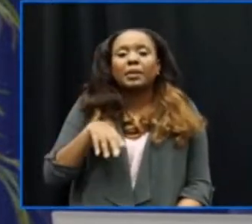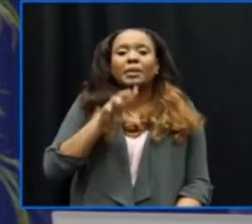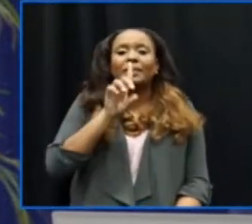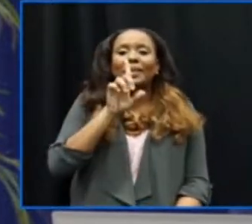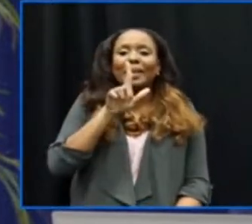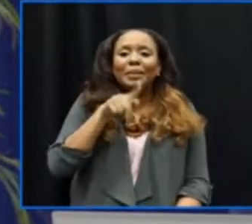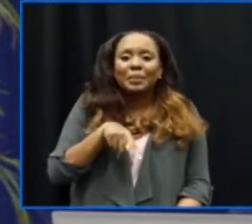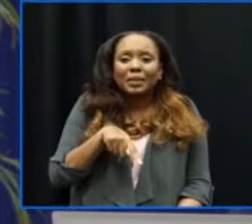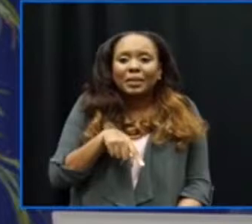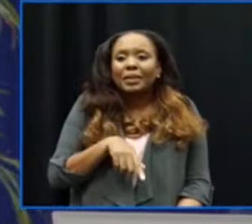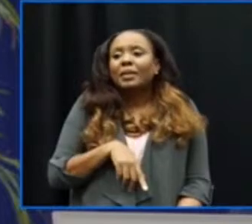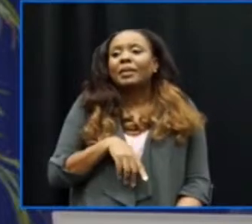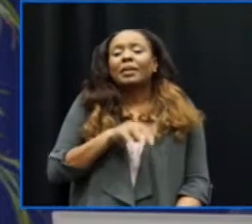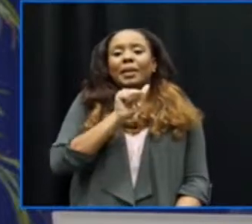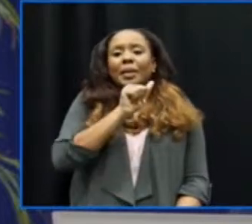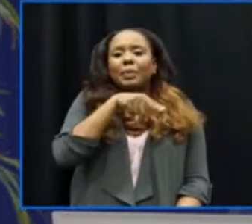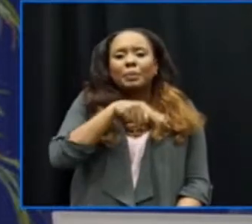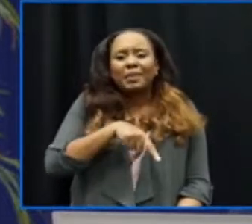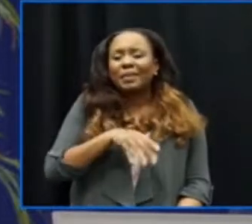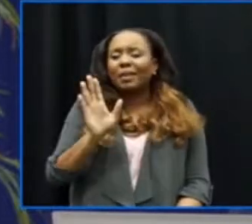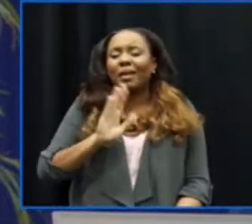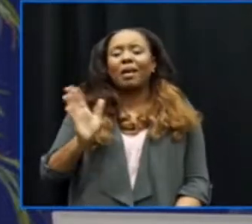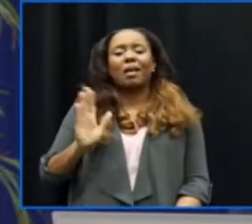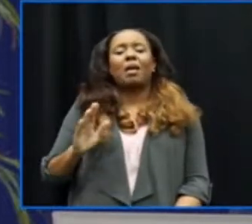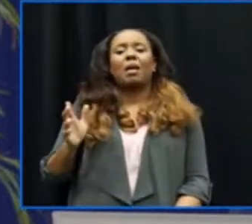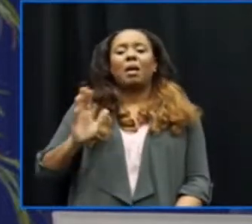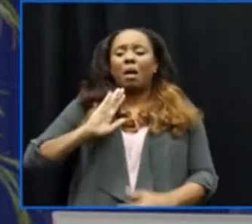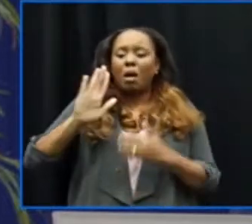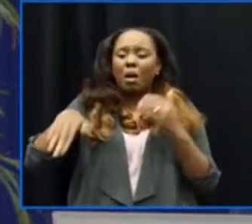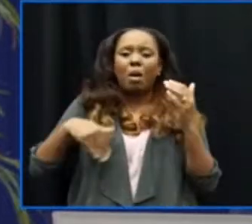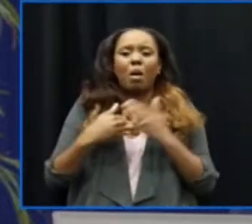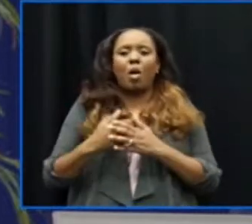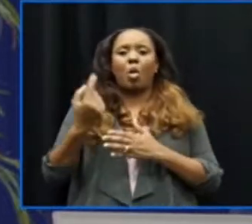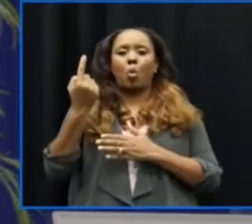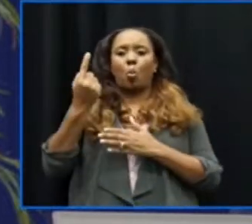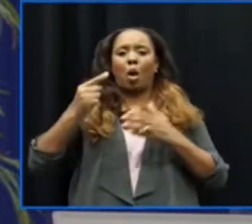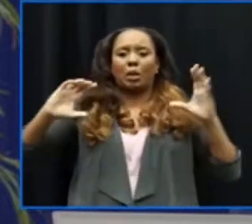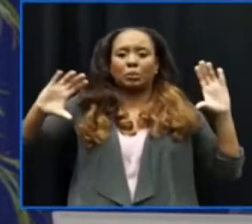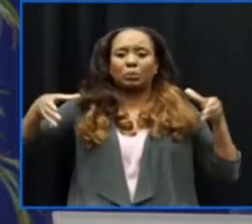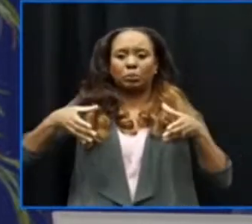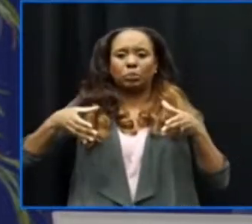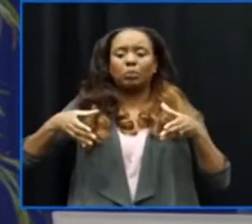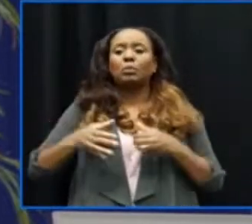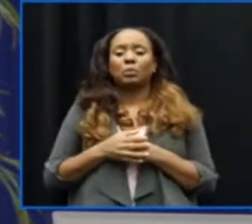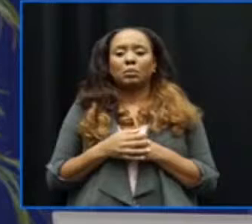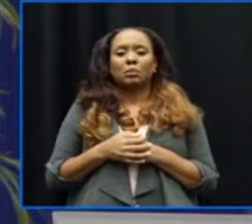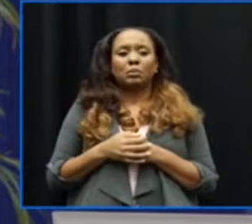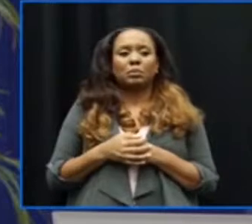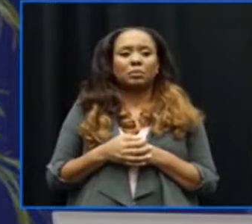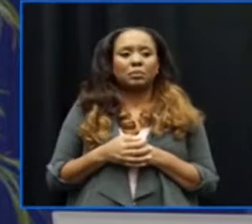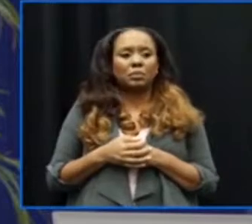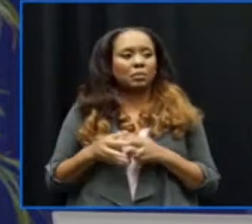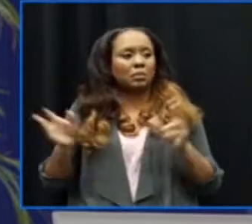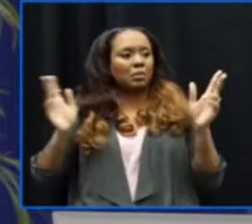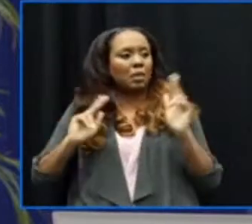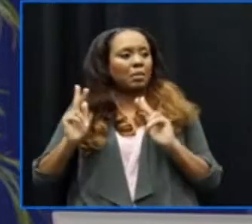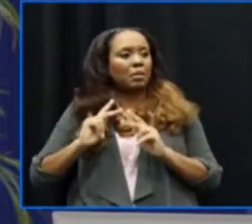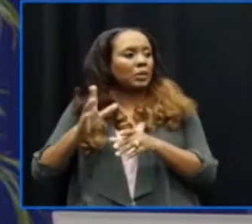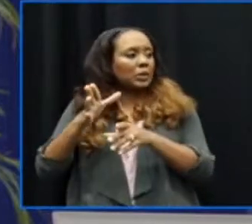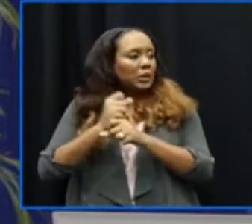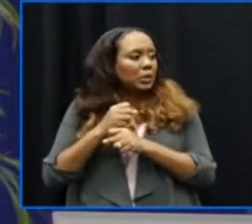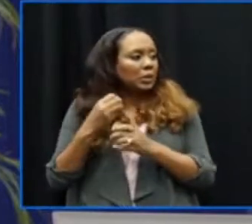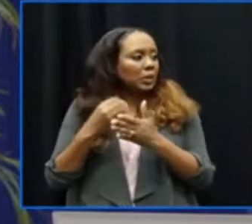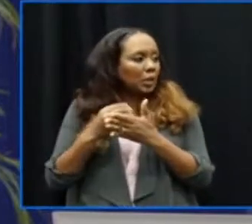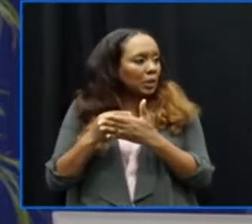about changing a system where on the one hand you have the beneficiaries are currently in receipt of pensions. They